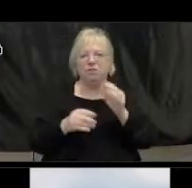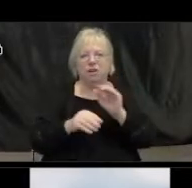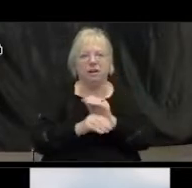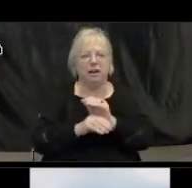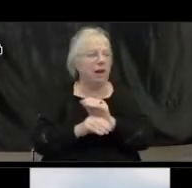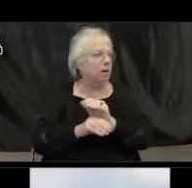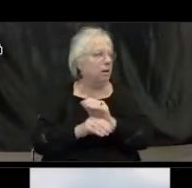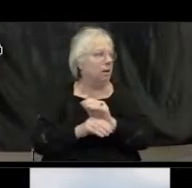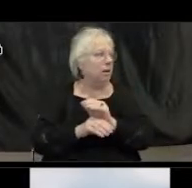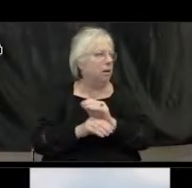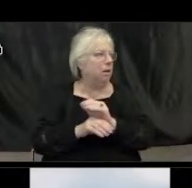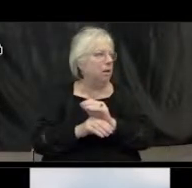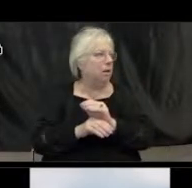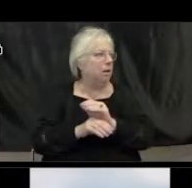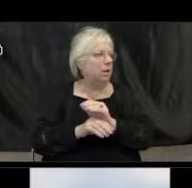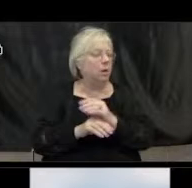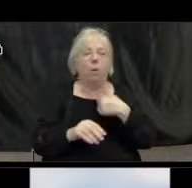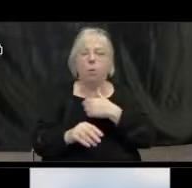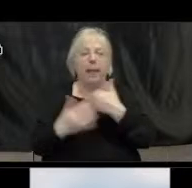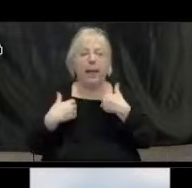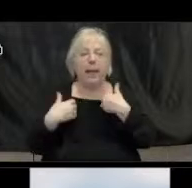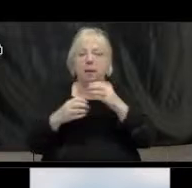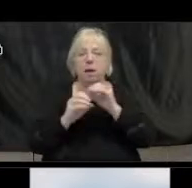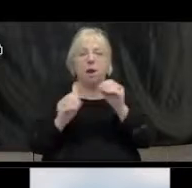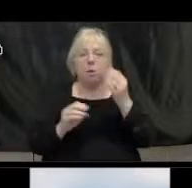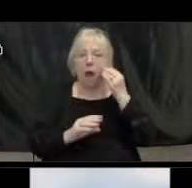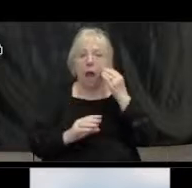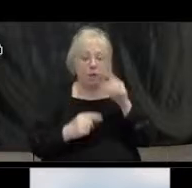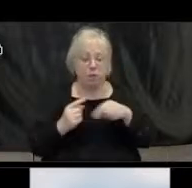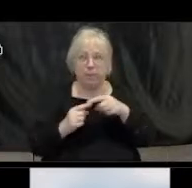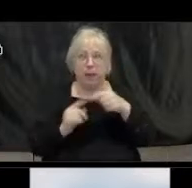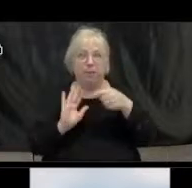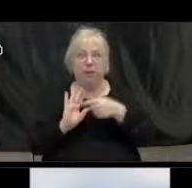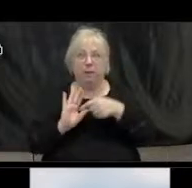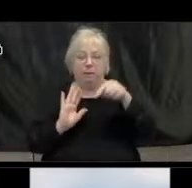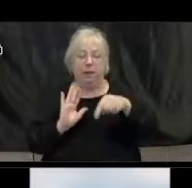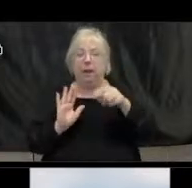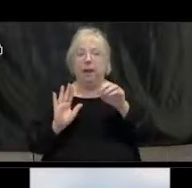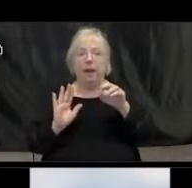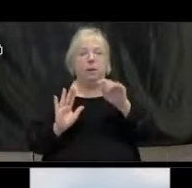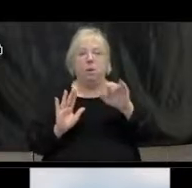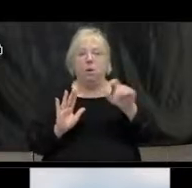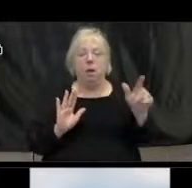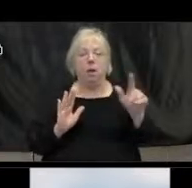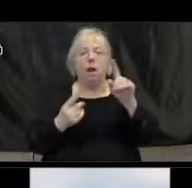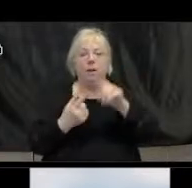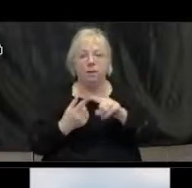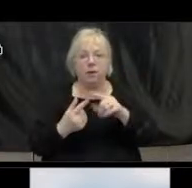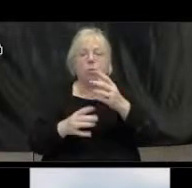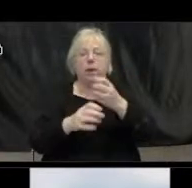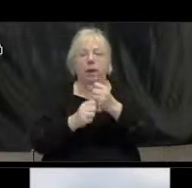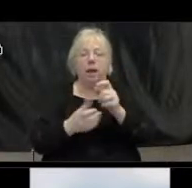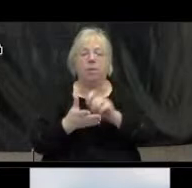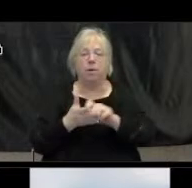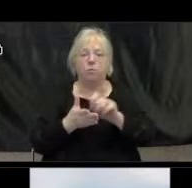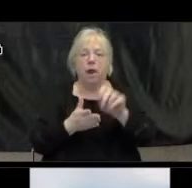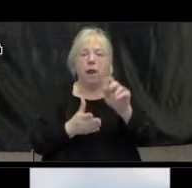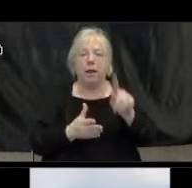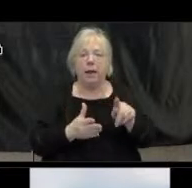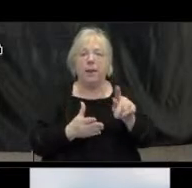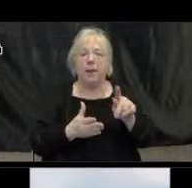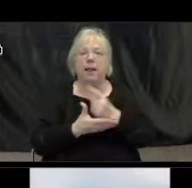We didn't know, we had no knowledge of this at all until we got the write-up